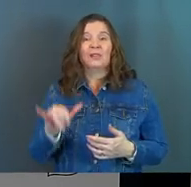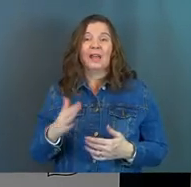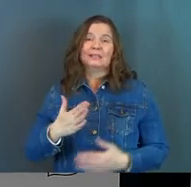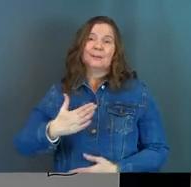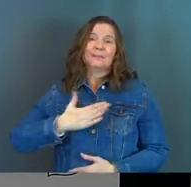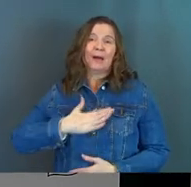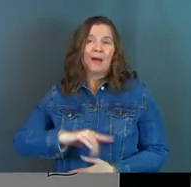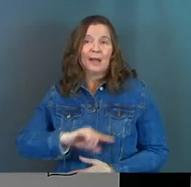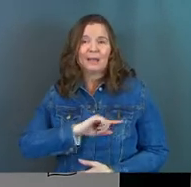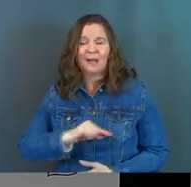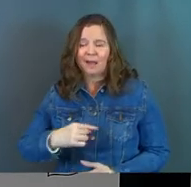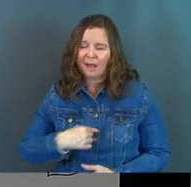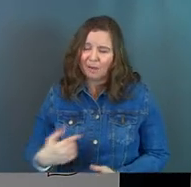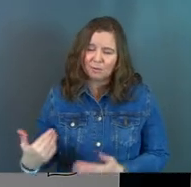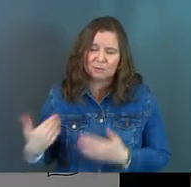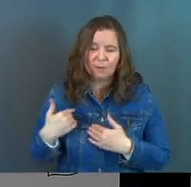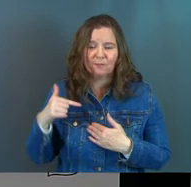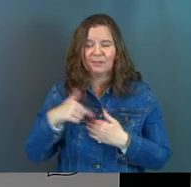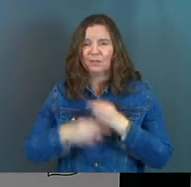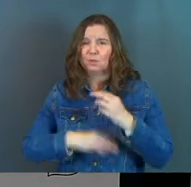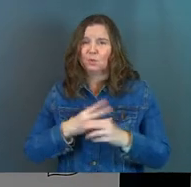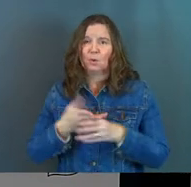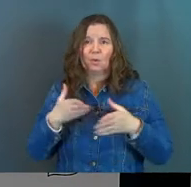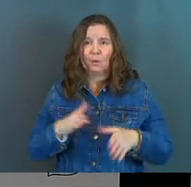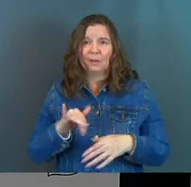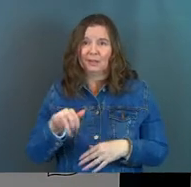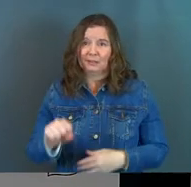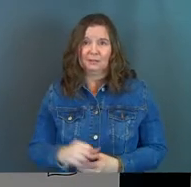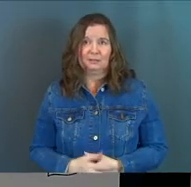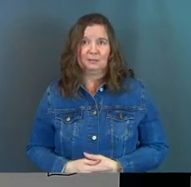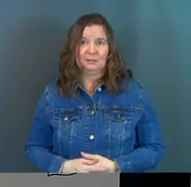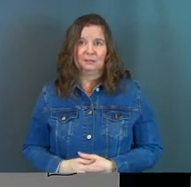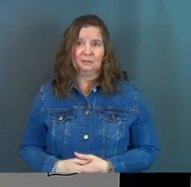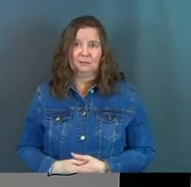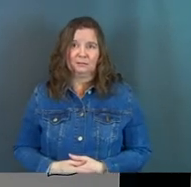that's my guilt. I'm responsible for this world the way that it is.